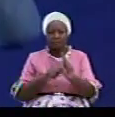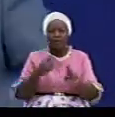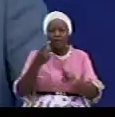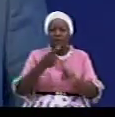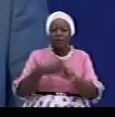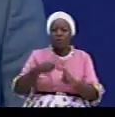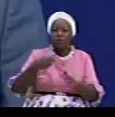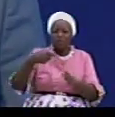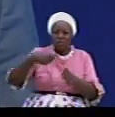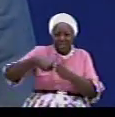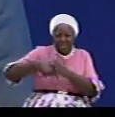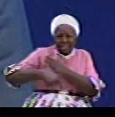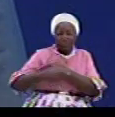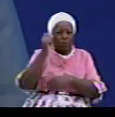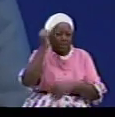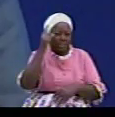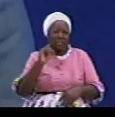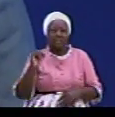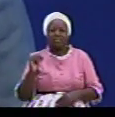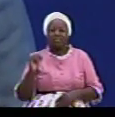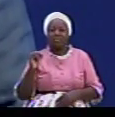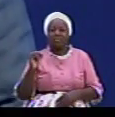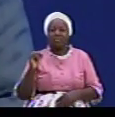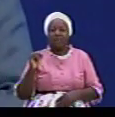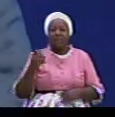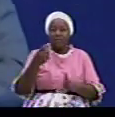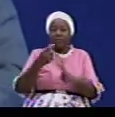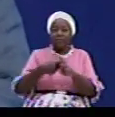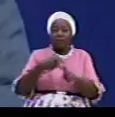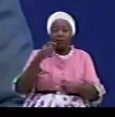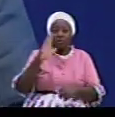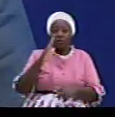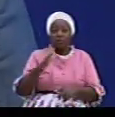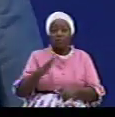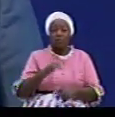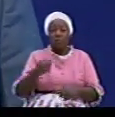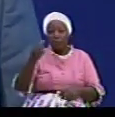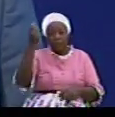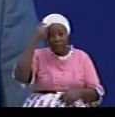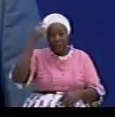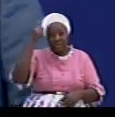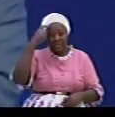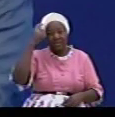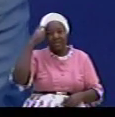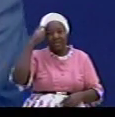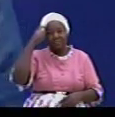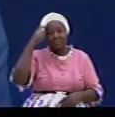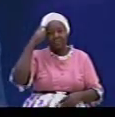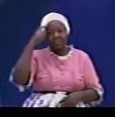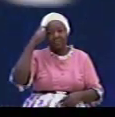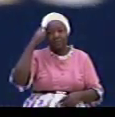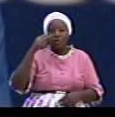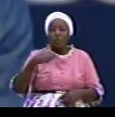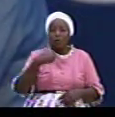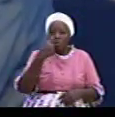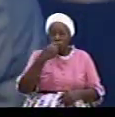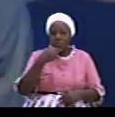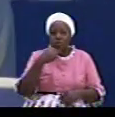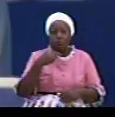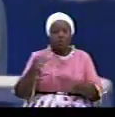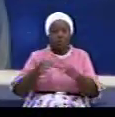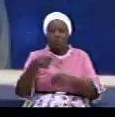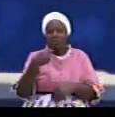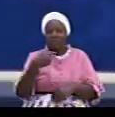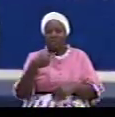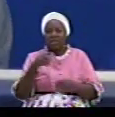deep understanding, from your subconsciousness, who do you say that